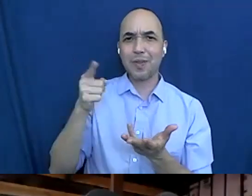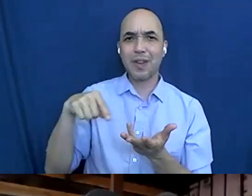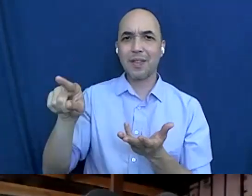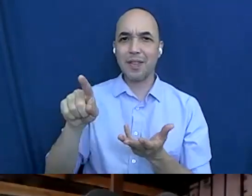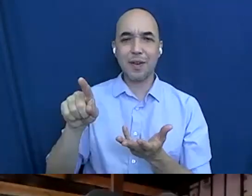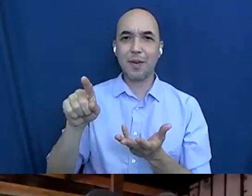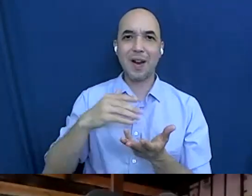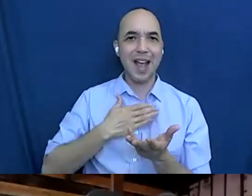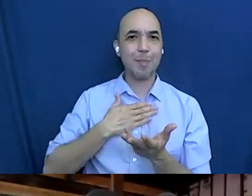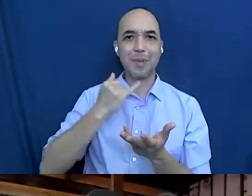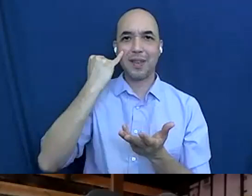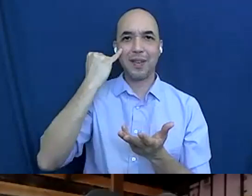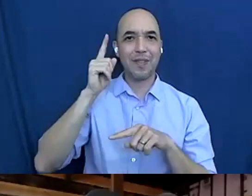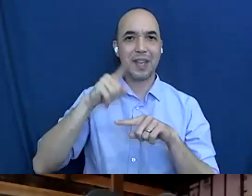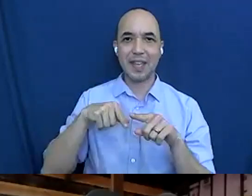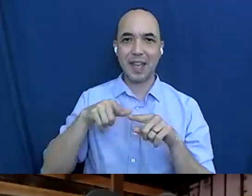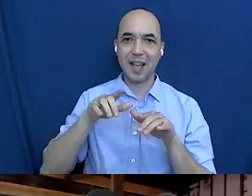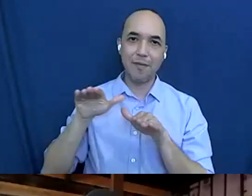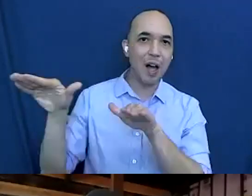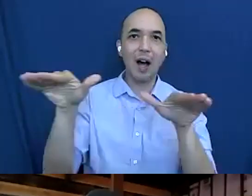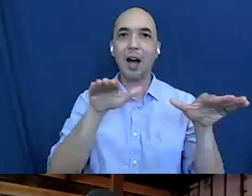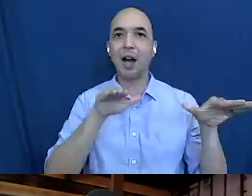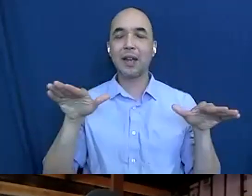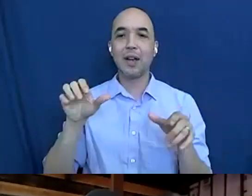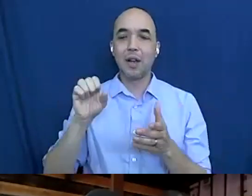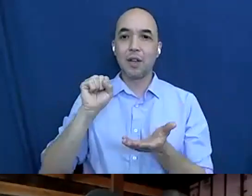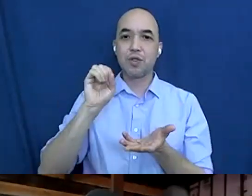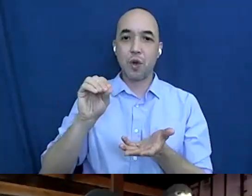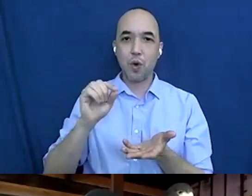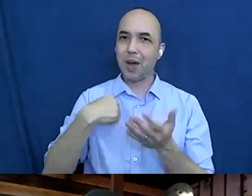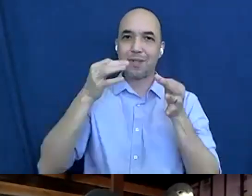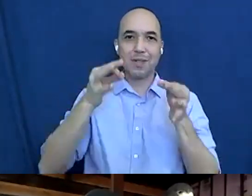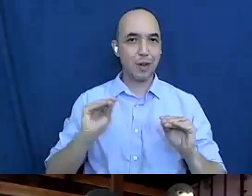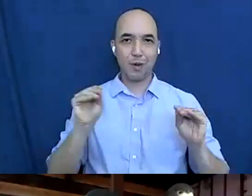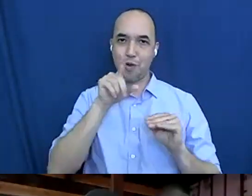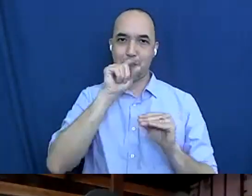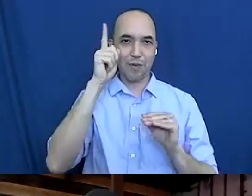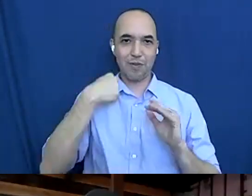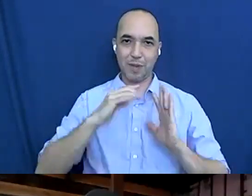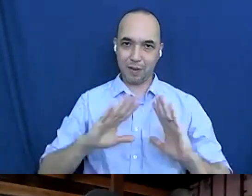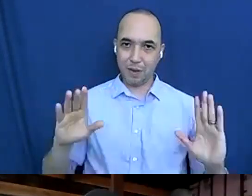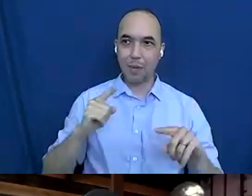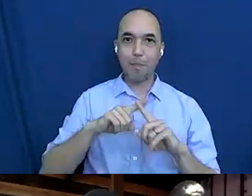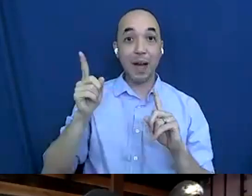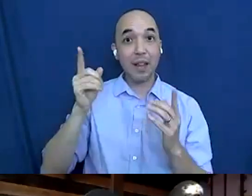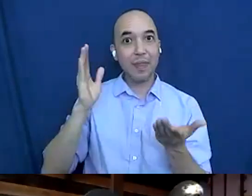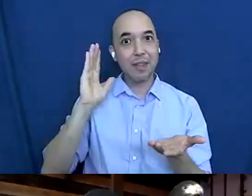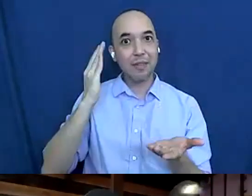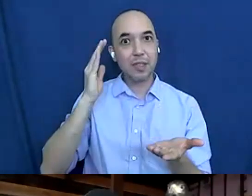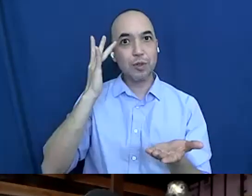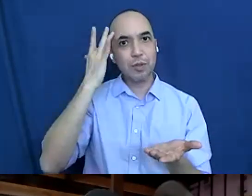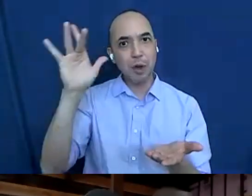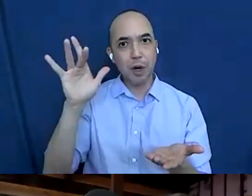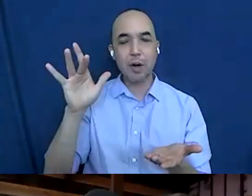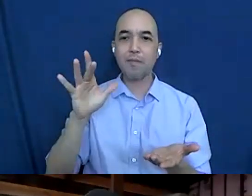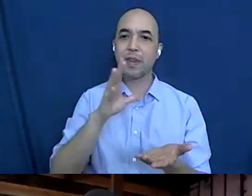flying. So I've chosen not to have a bird, but I do think they are so intelligent. And I have a little relationship with the